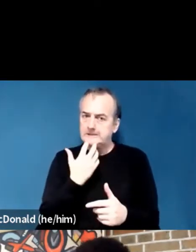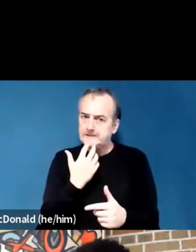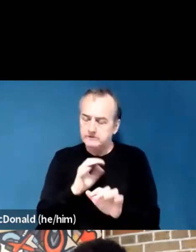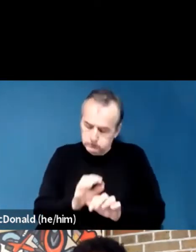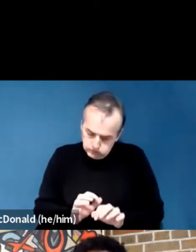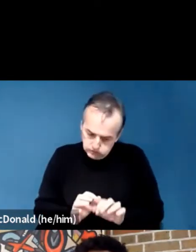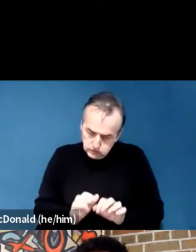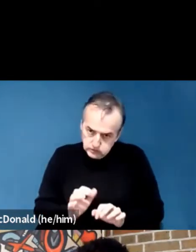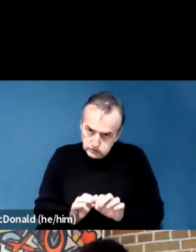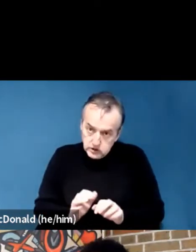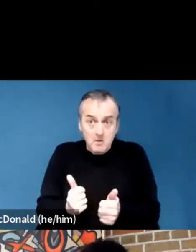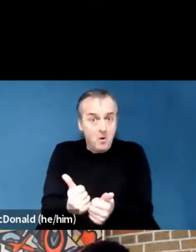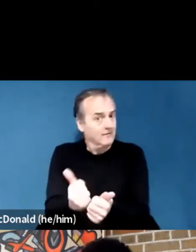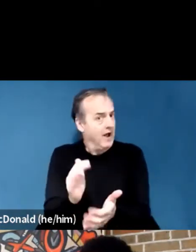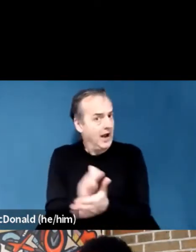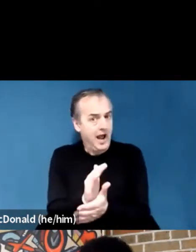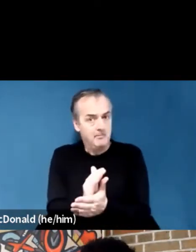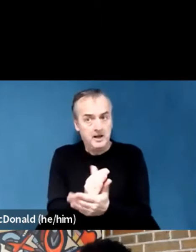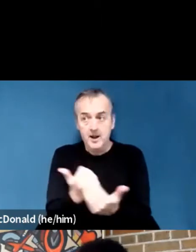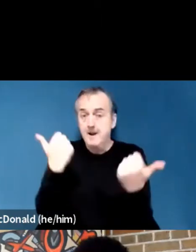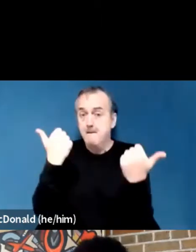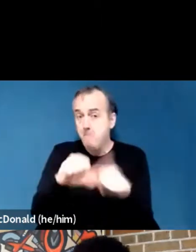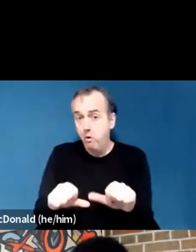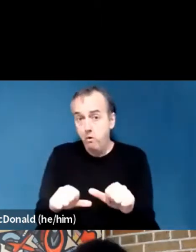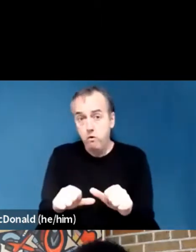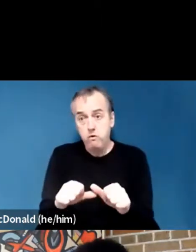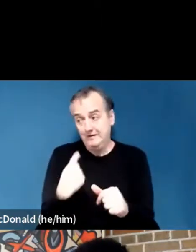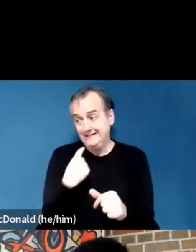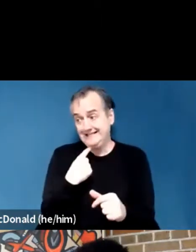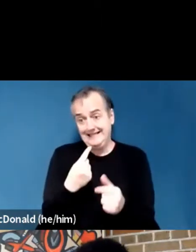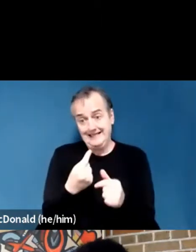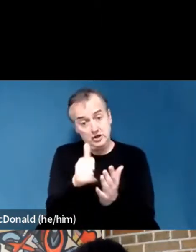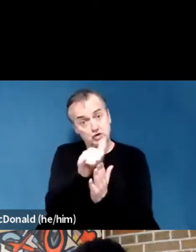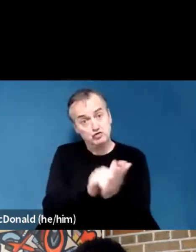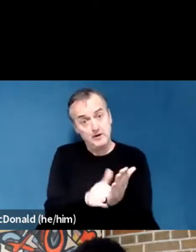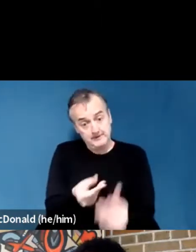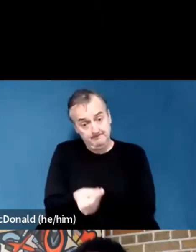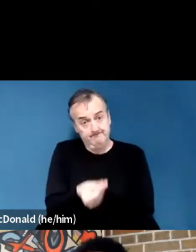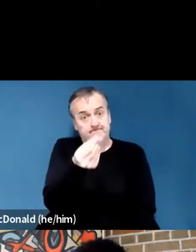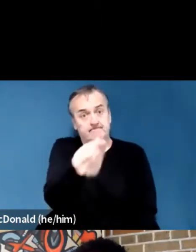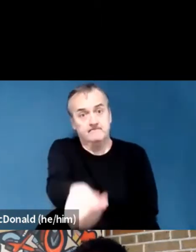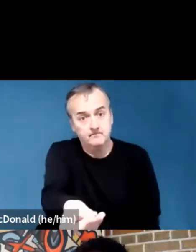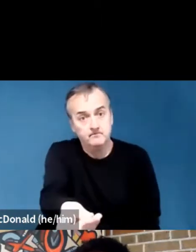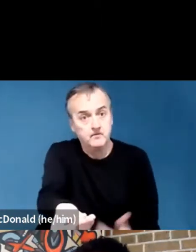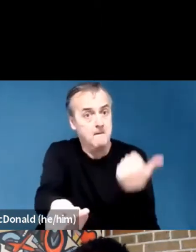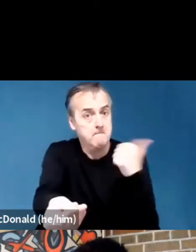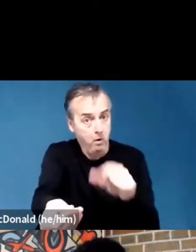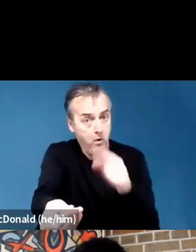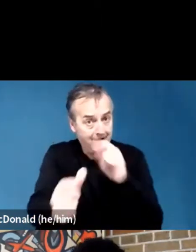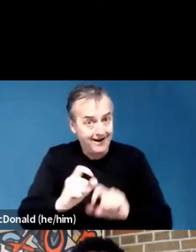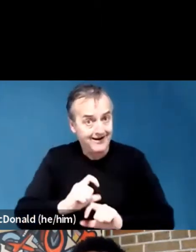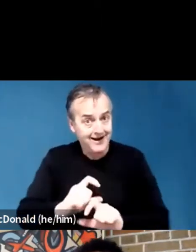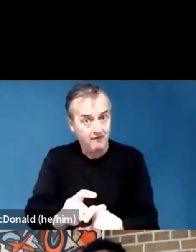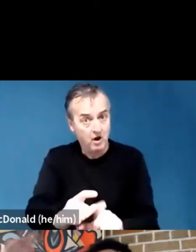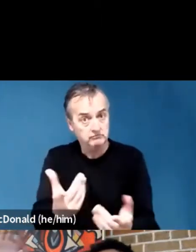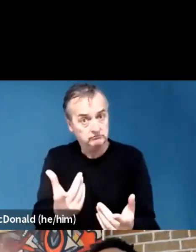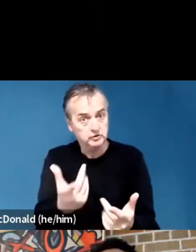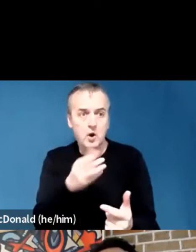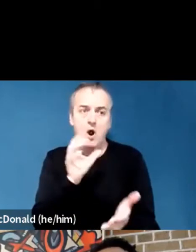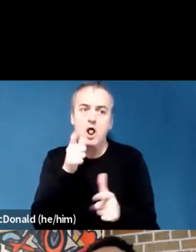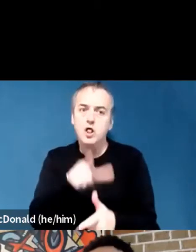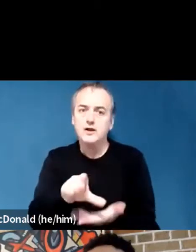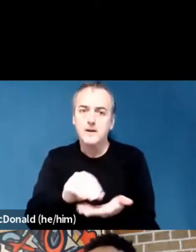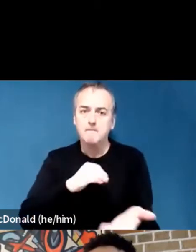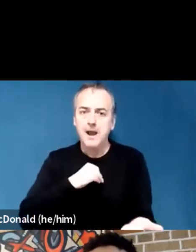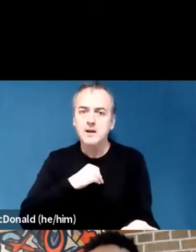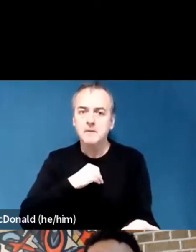because they kept me on board and kept giving me a little bit of money to survive during this horrible time and allowed me to keep thinking I was an artist, even writing for something that's